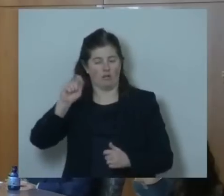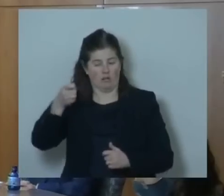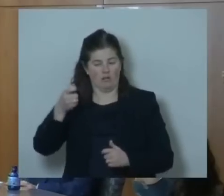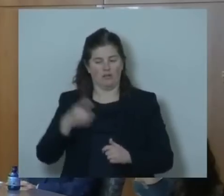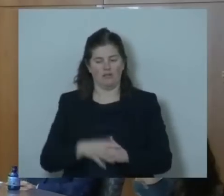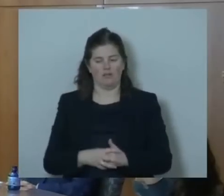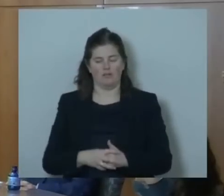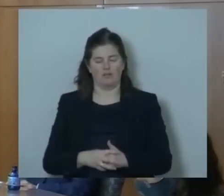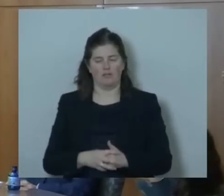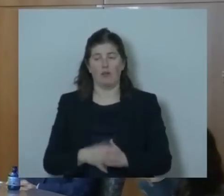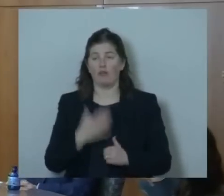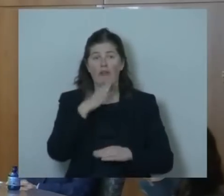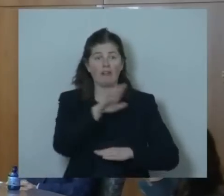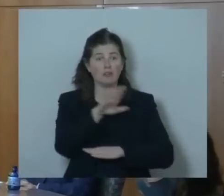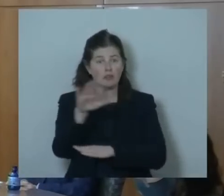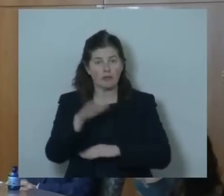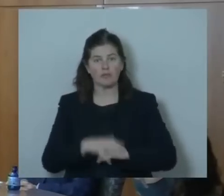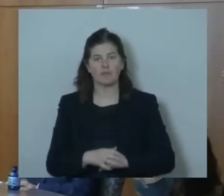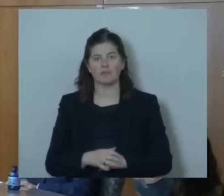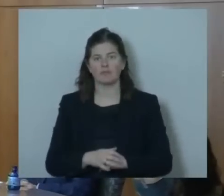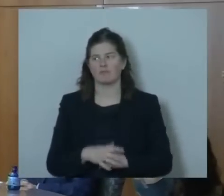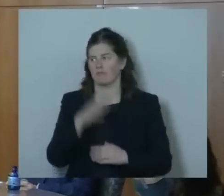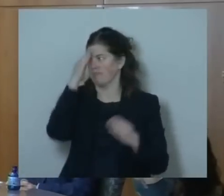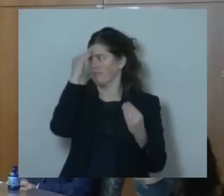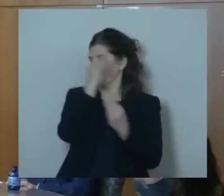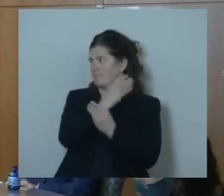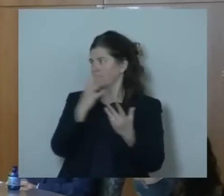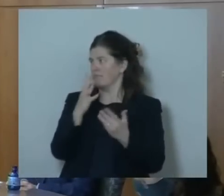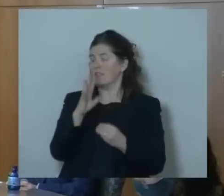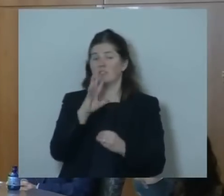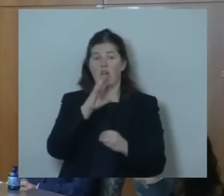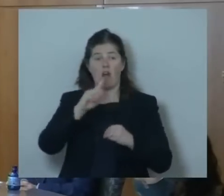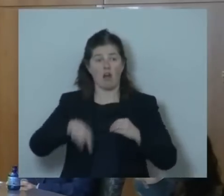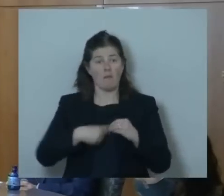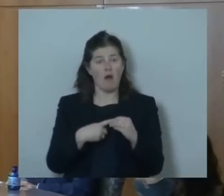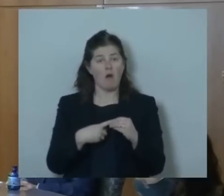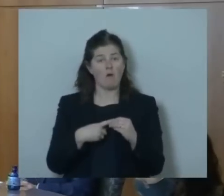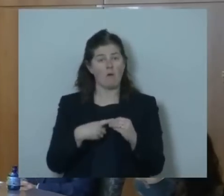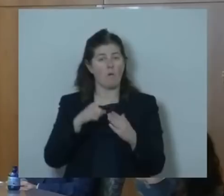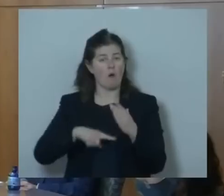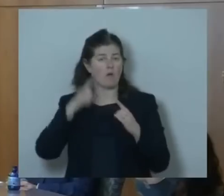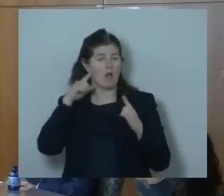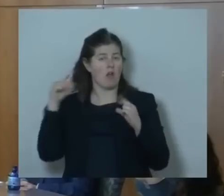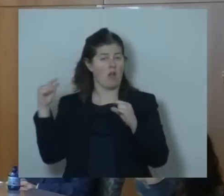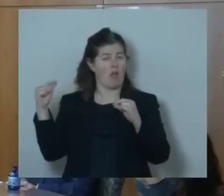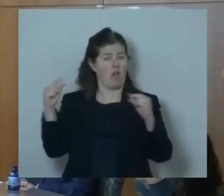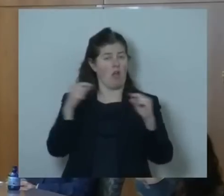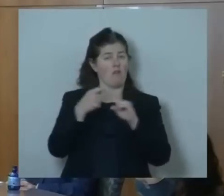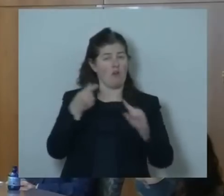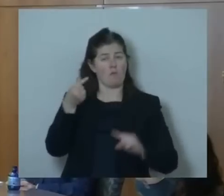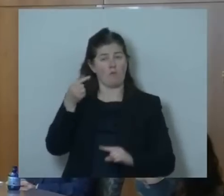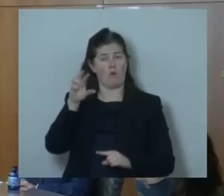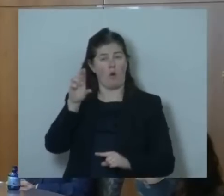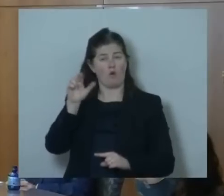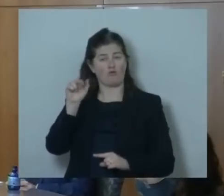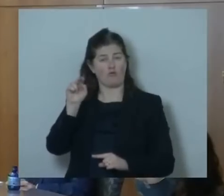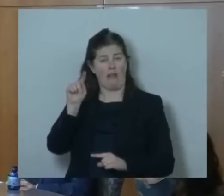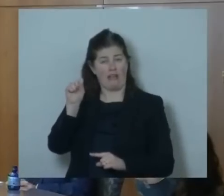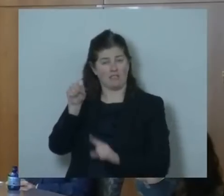And good afternoon. So I wanted to talk about what we're hearing from grants